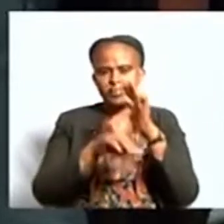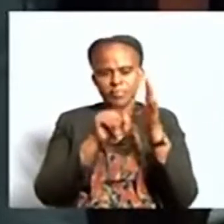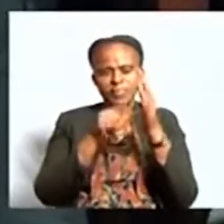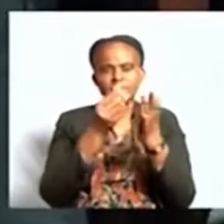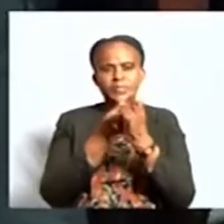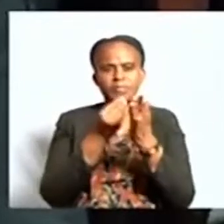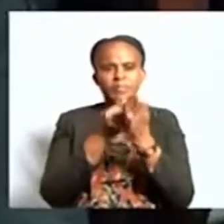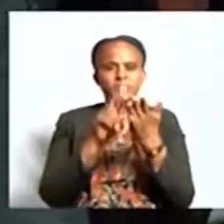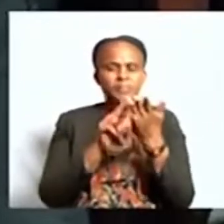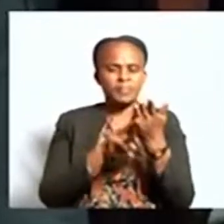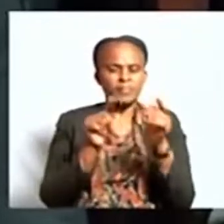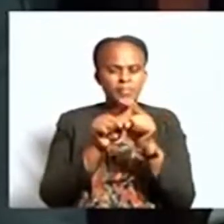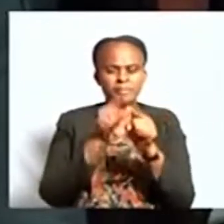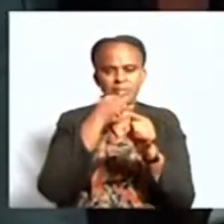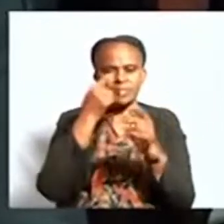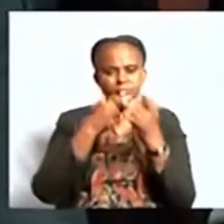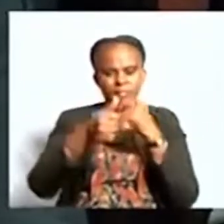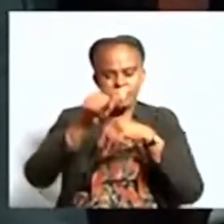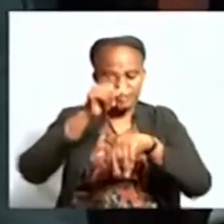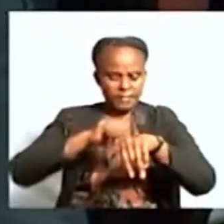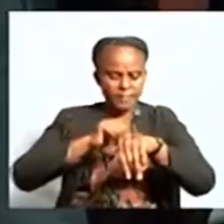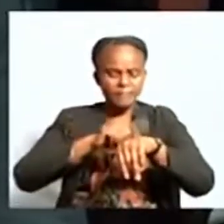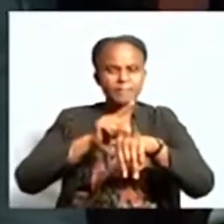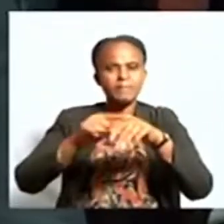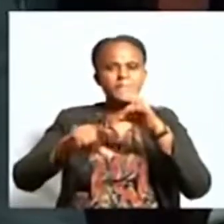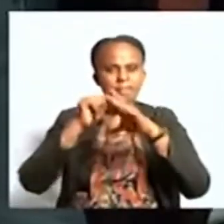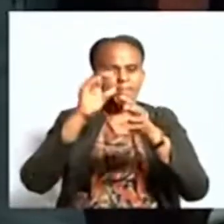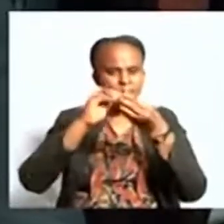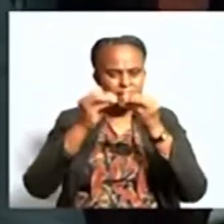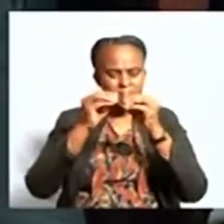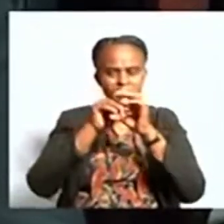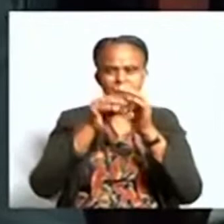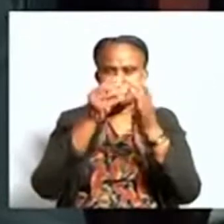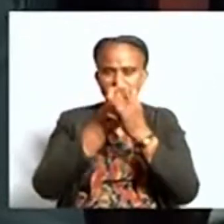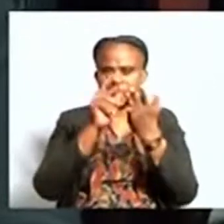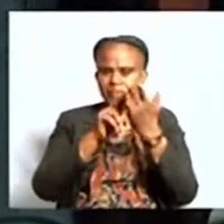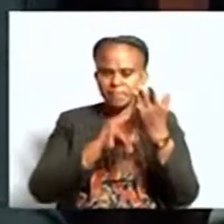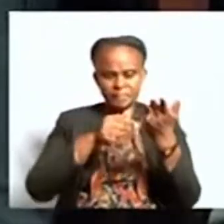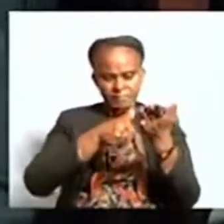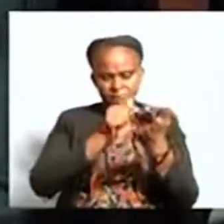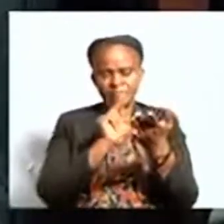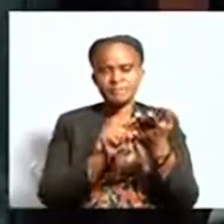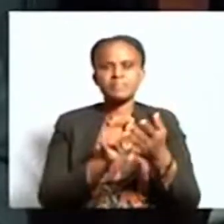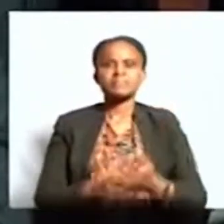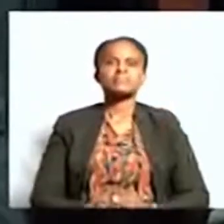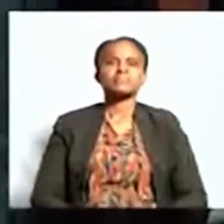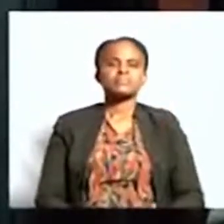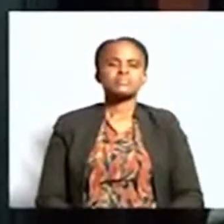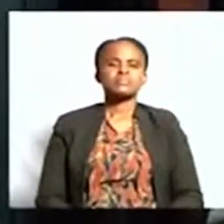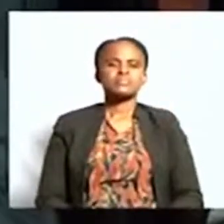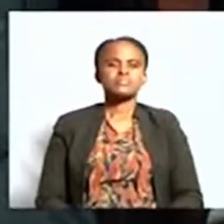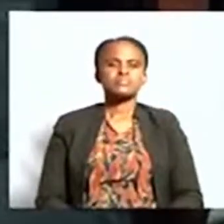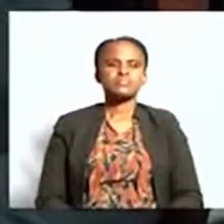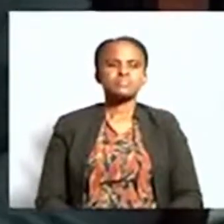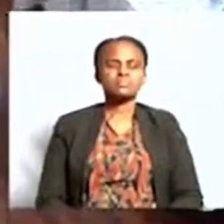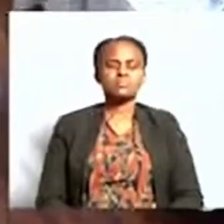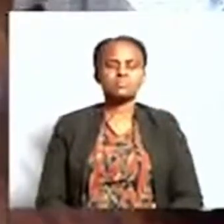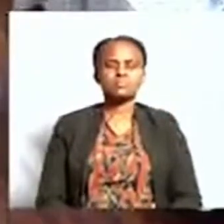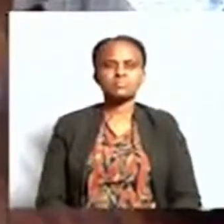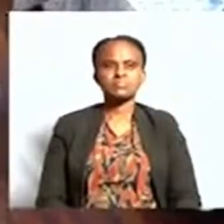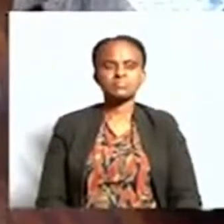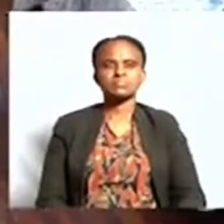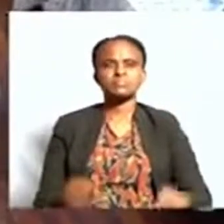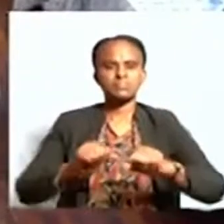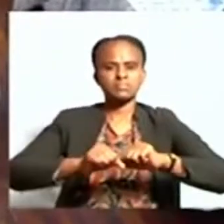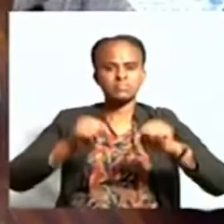report. And they should have taken time to find the figures in the financial report itself. Thank you.